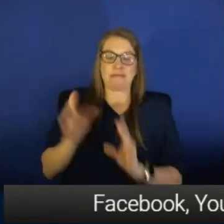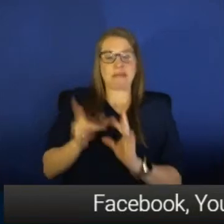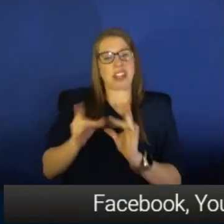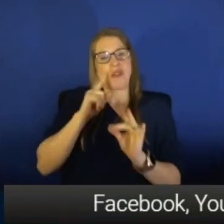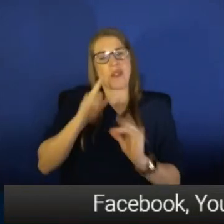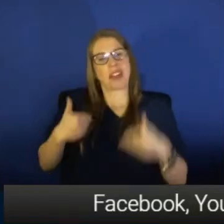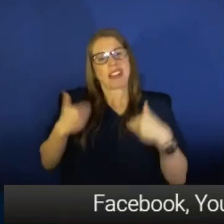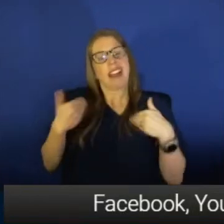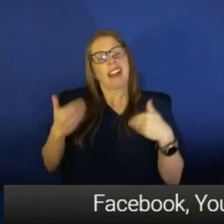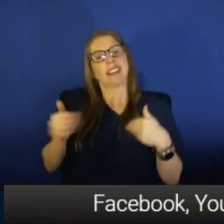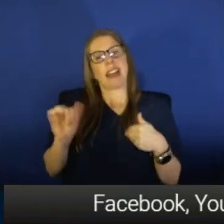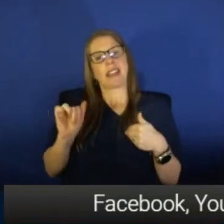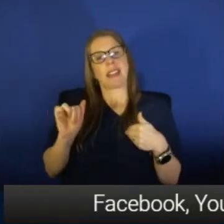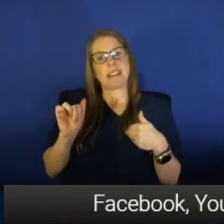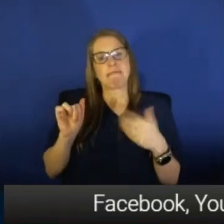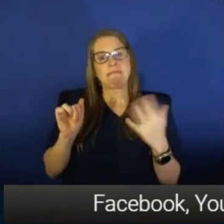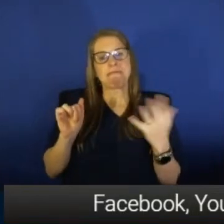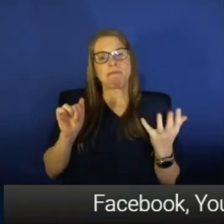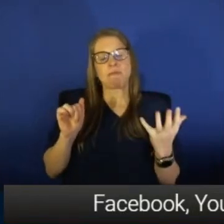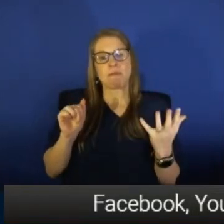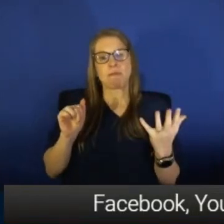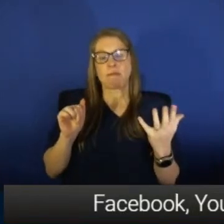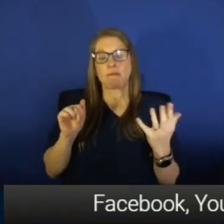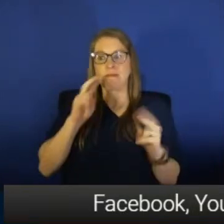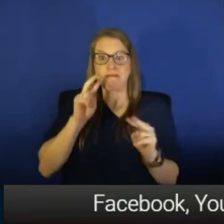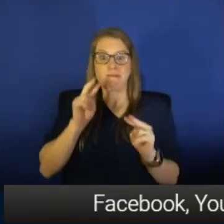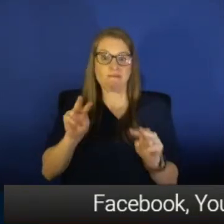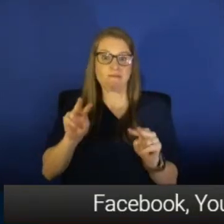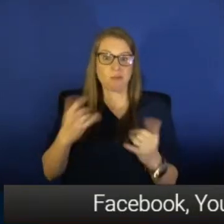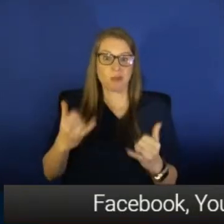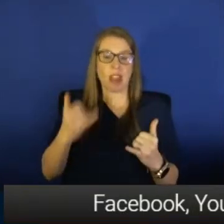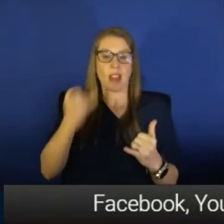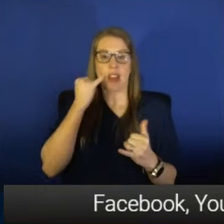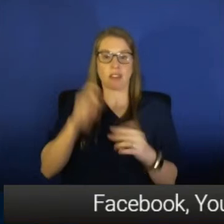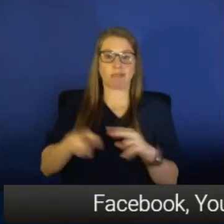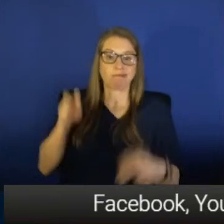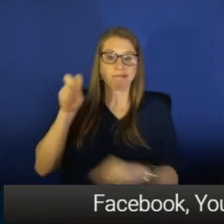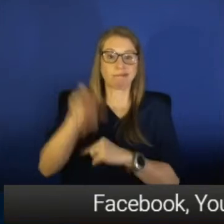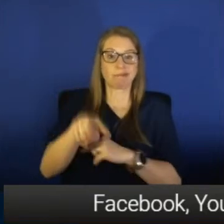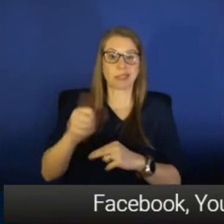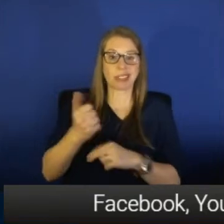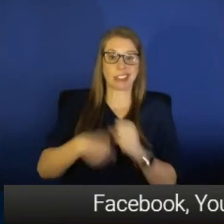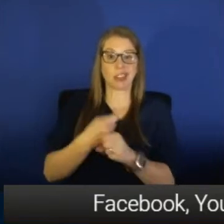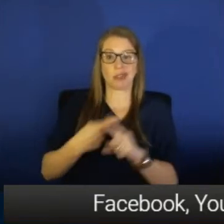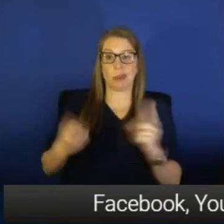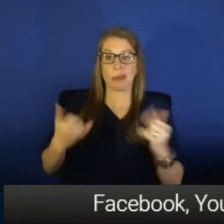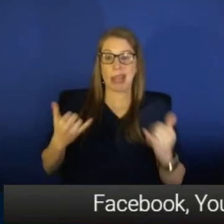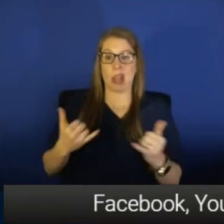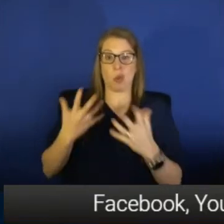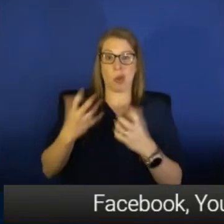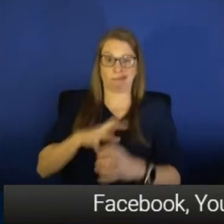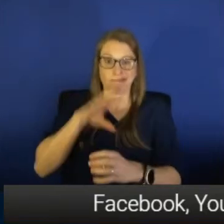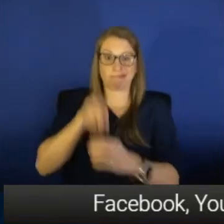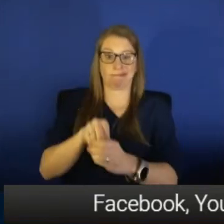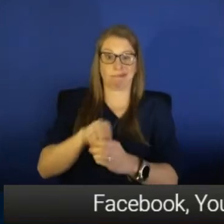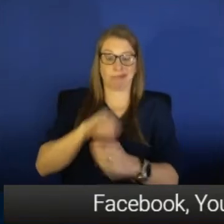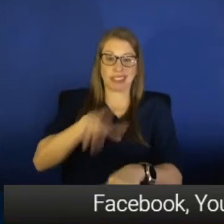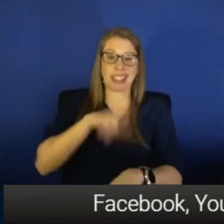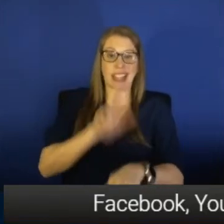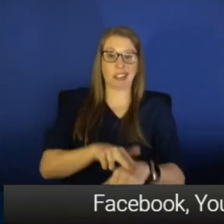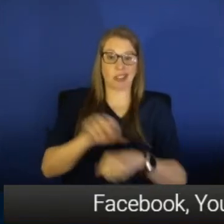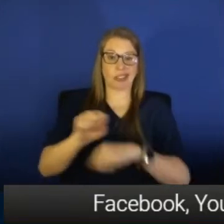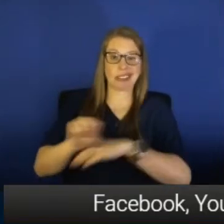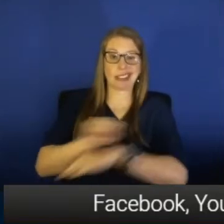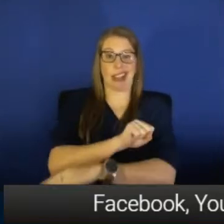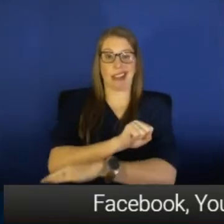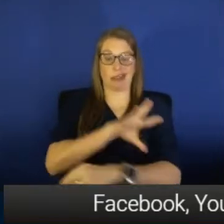athlete looking now, if they were to jump ahead 10 years from now and wanting to get on that big national stage, being able to play at